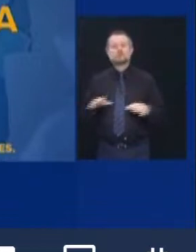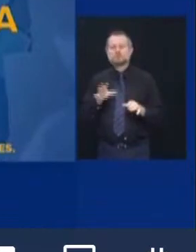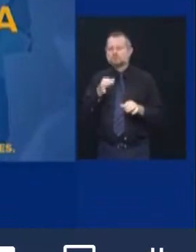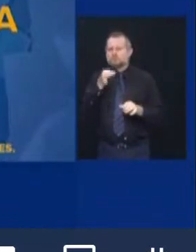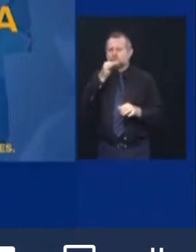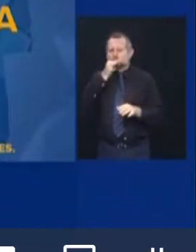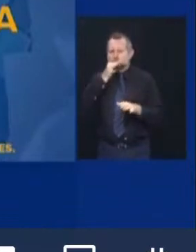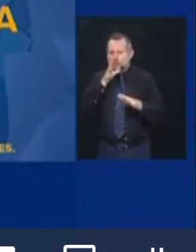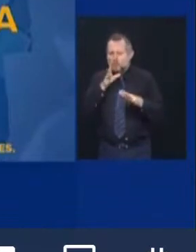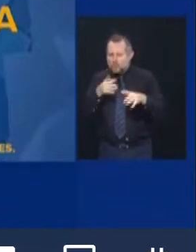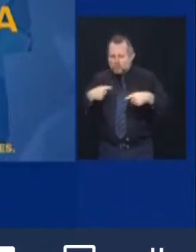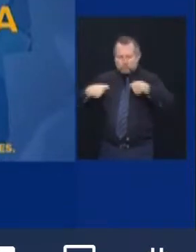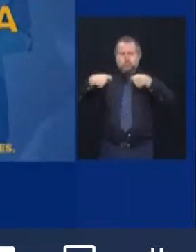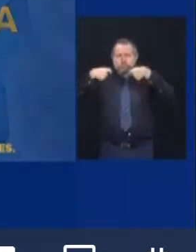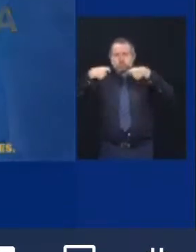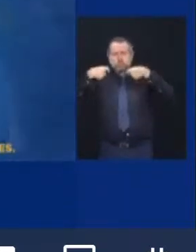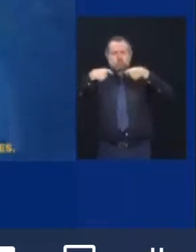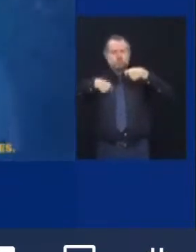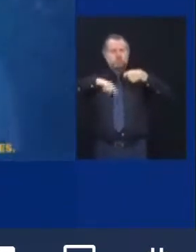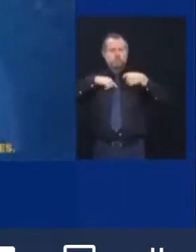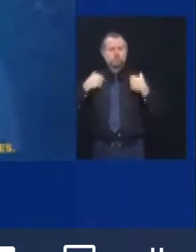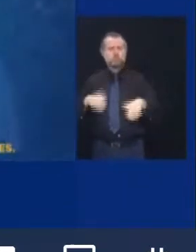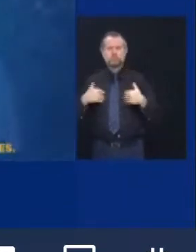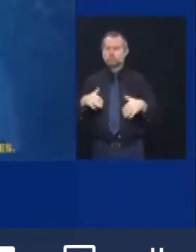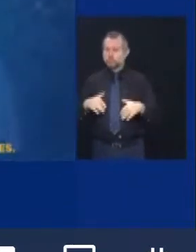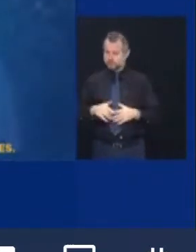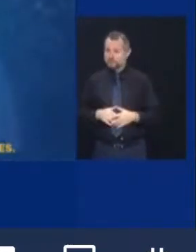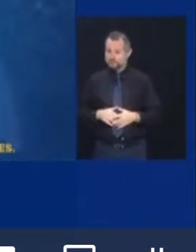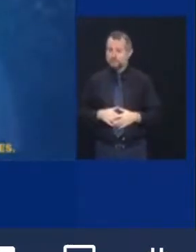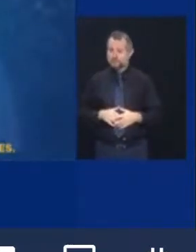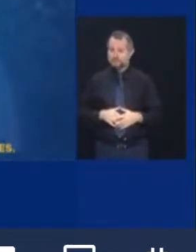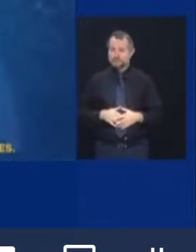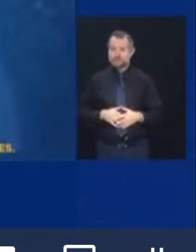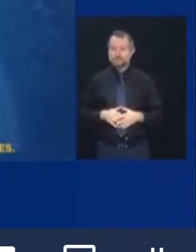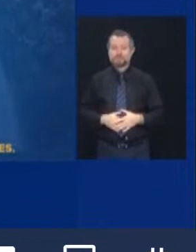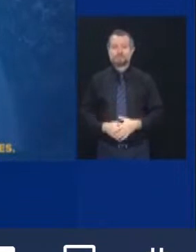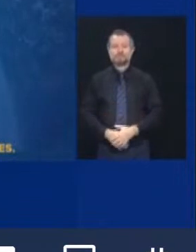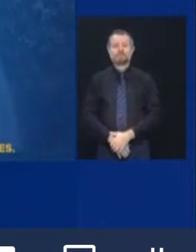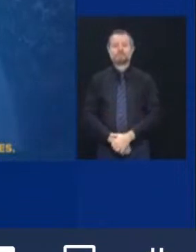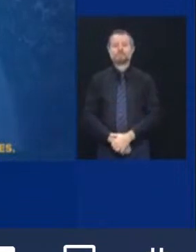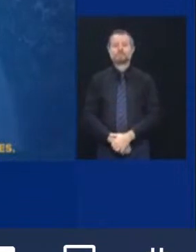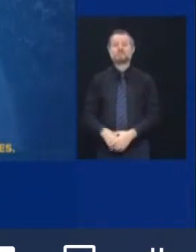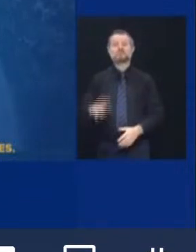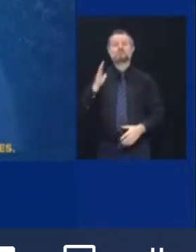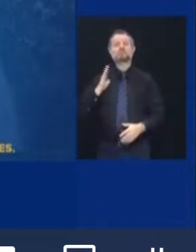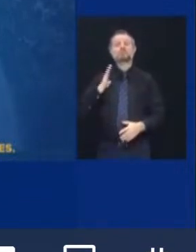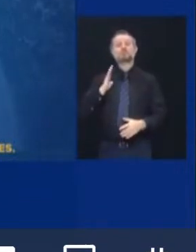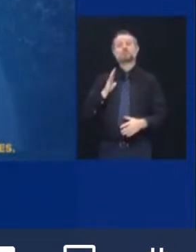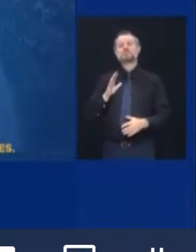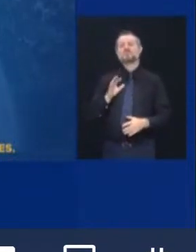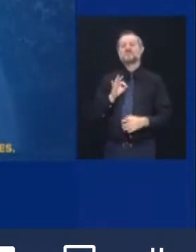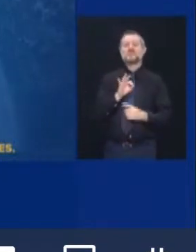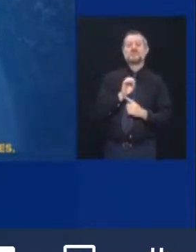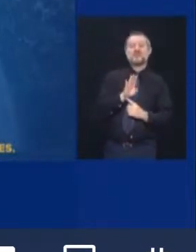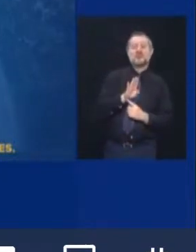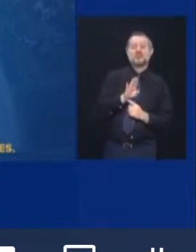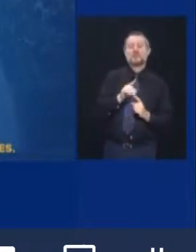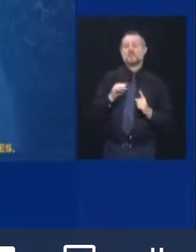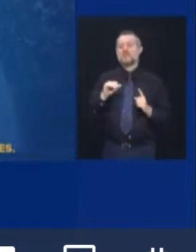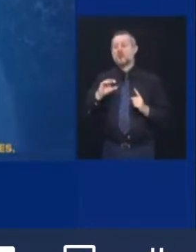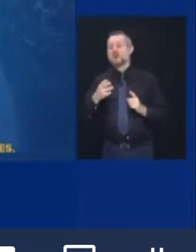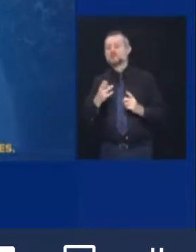one. Literally, we didn't even know that it was here when it arrived.